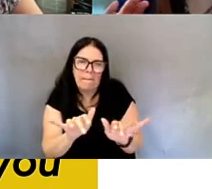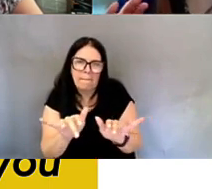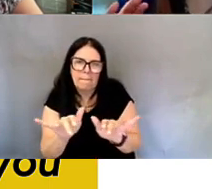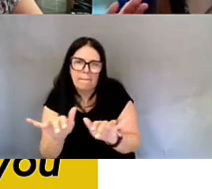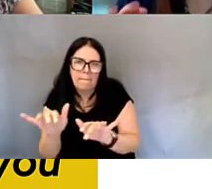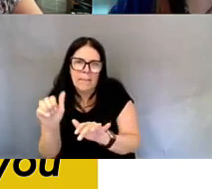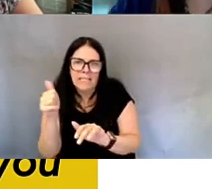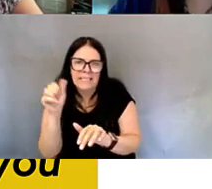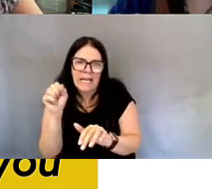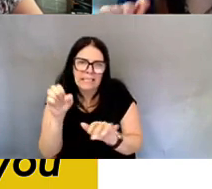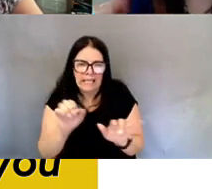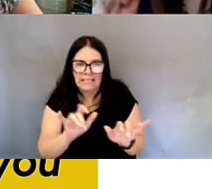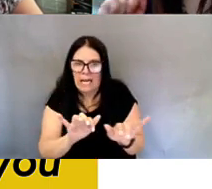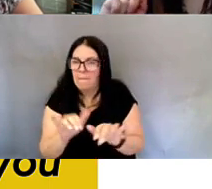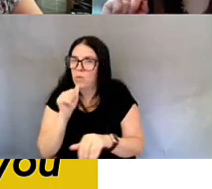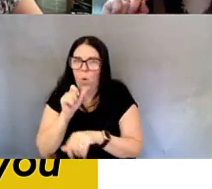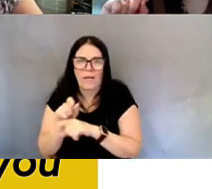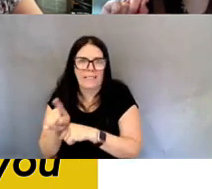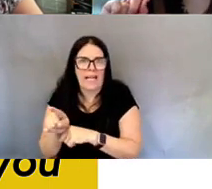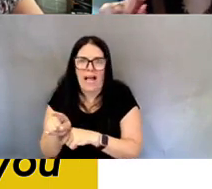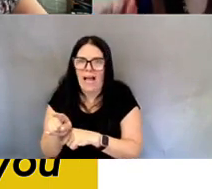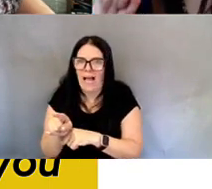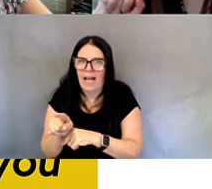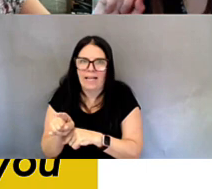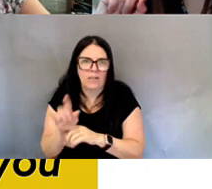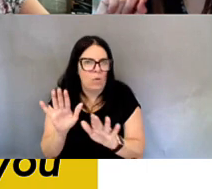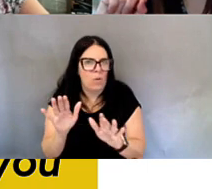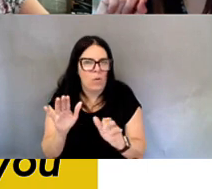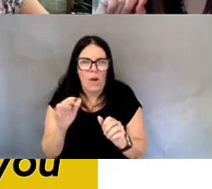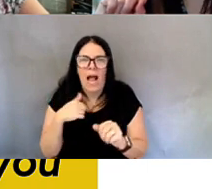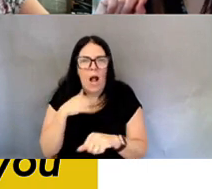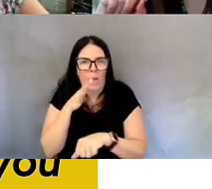in the chat, and then I'll give the